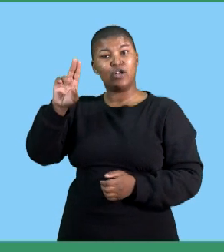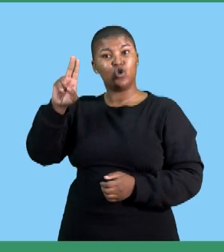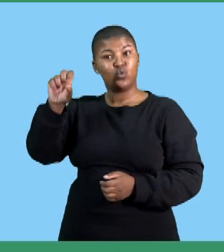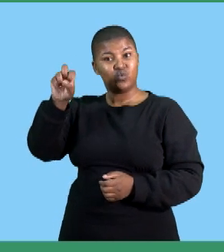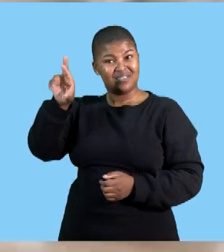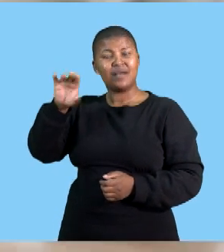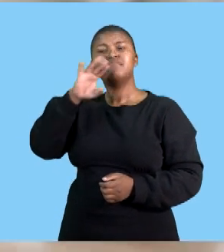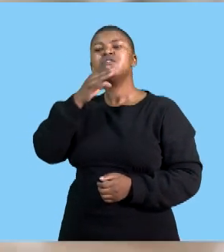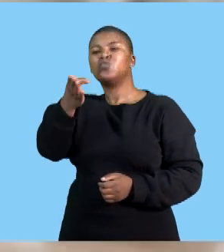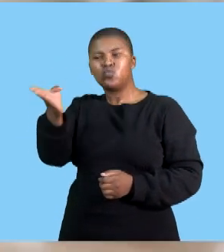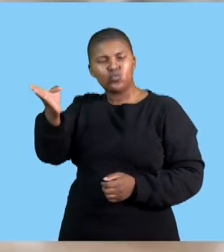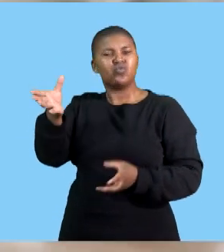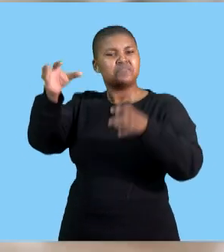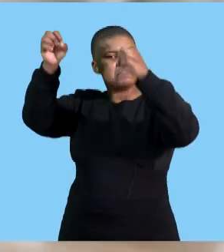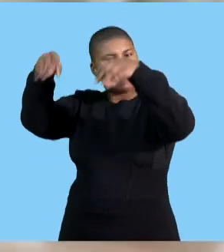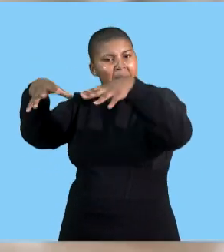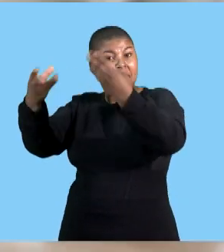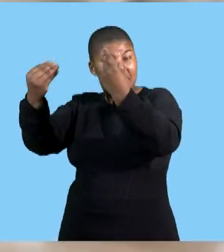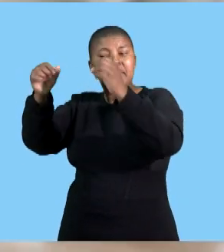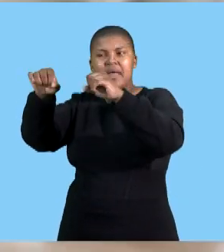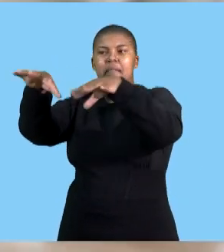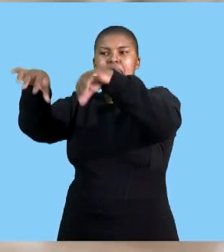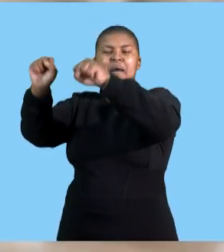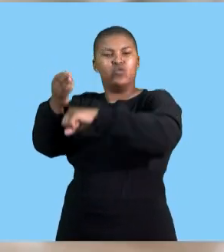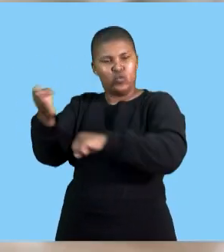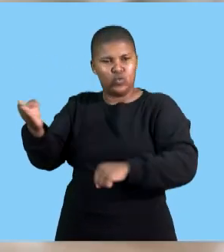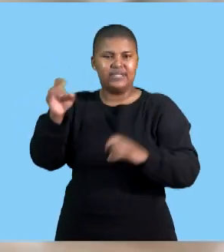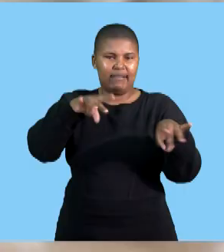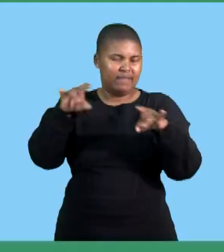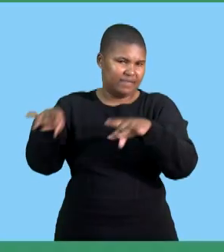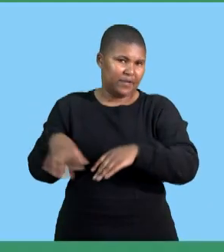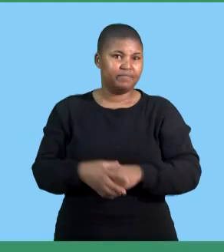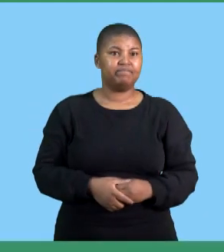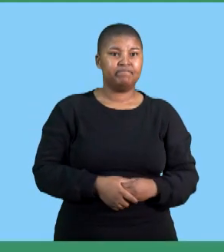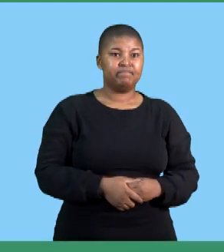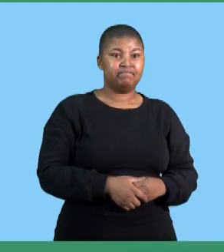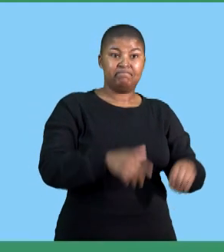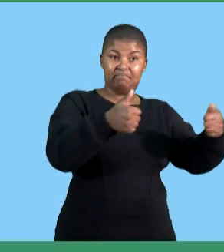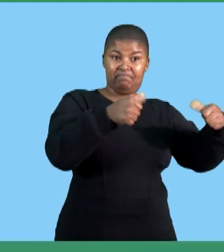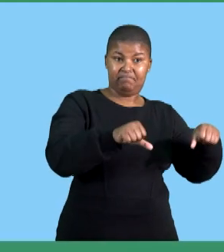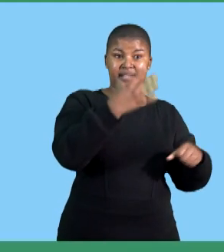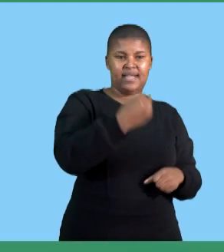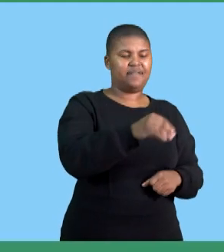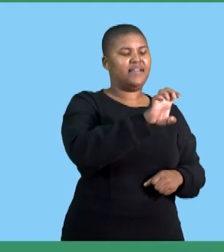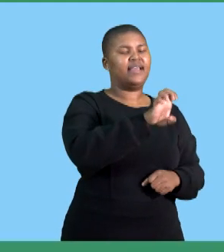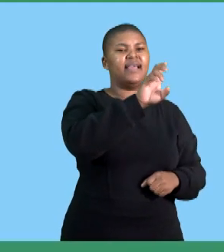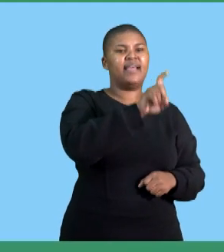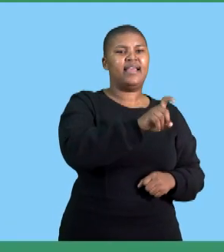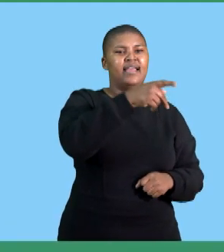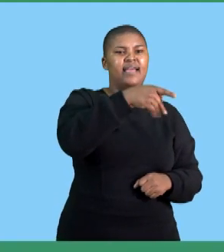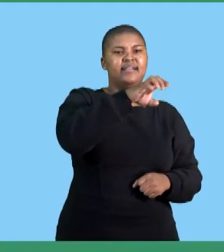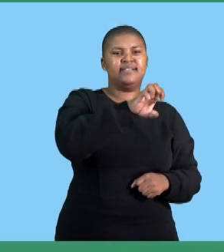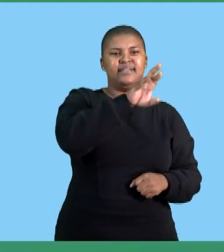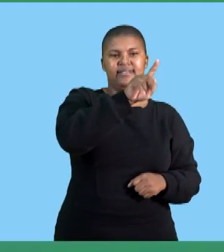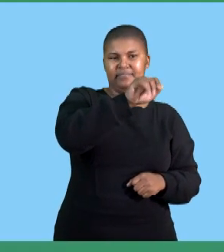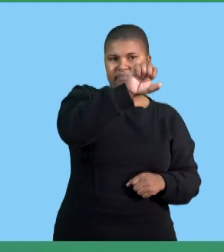be you who is receiving the electricity. We also have what we call experts. Now these